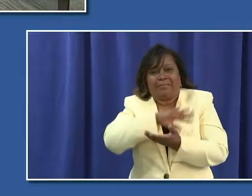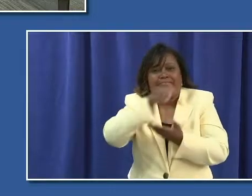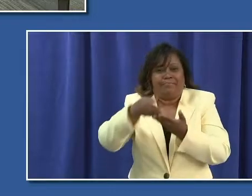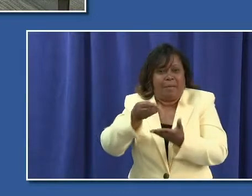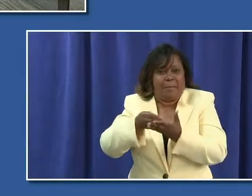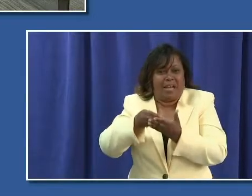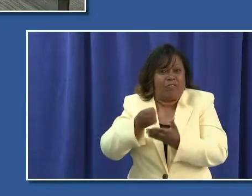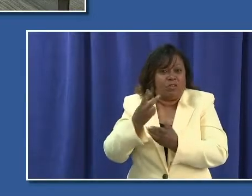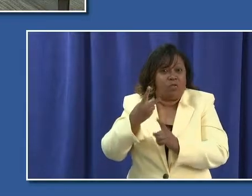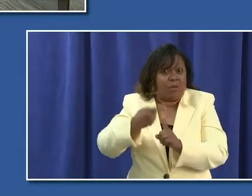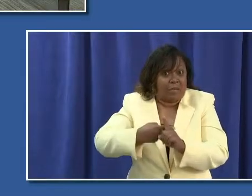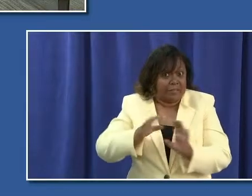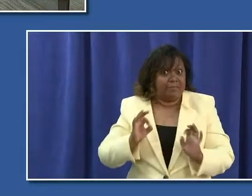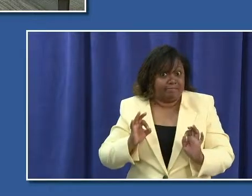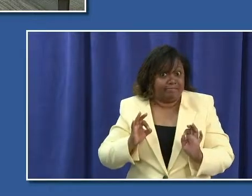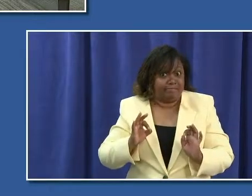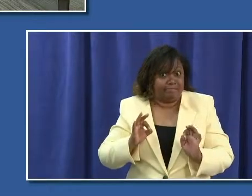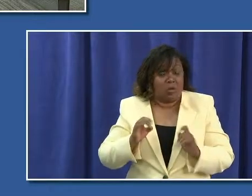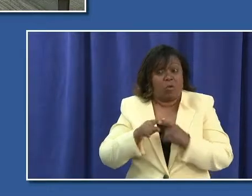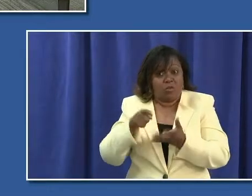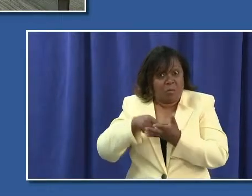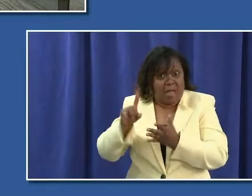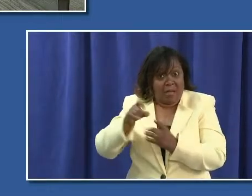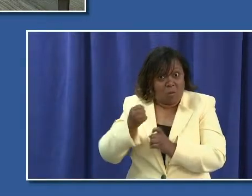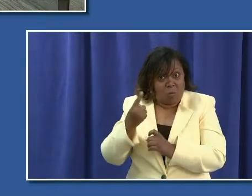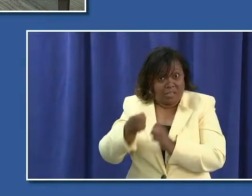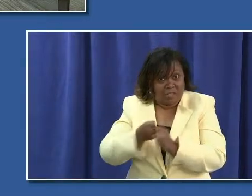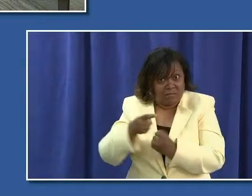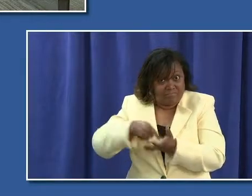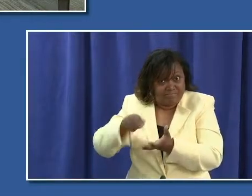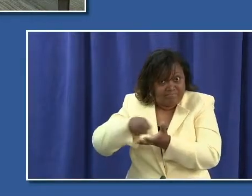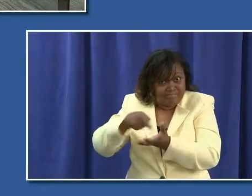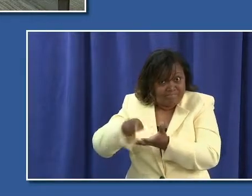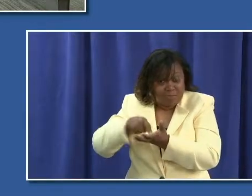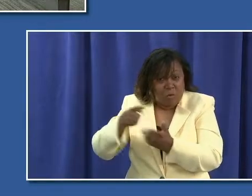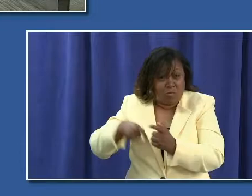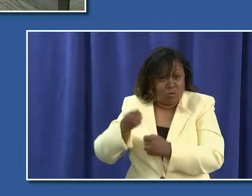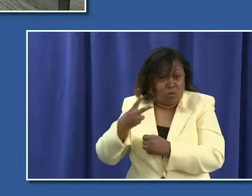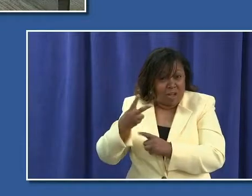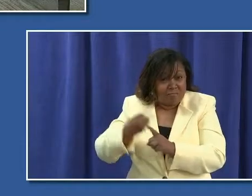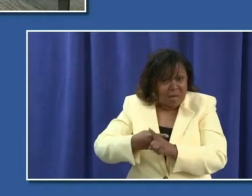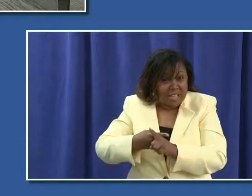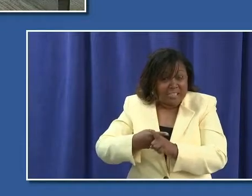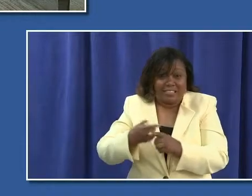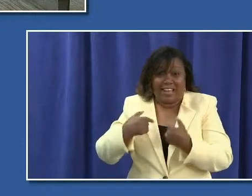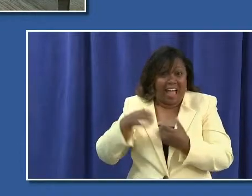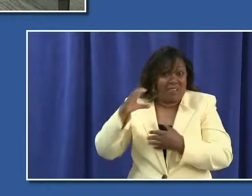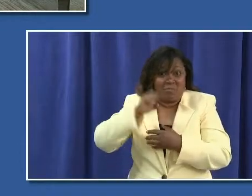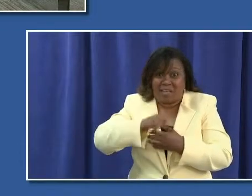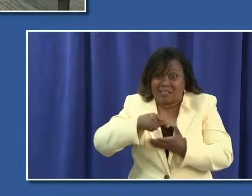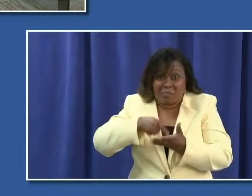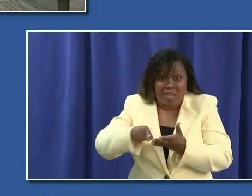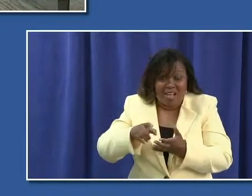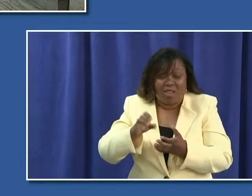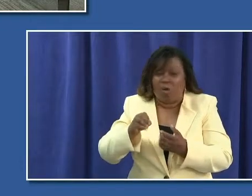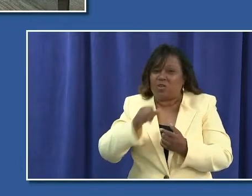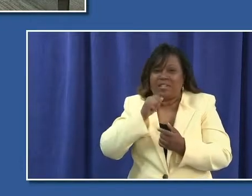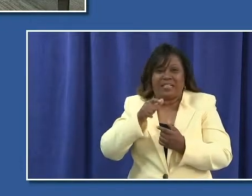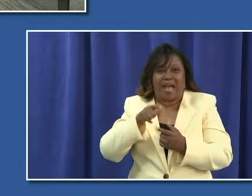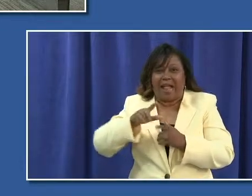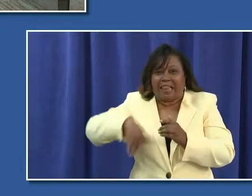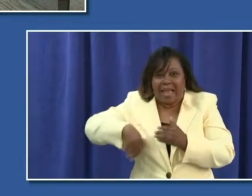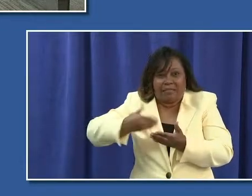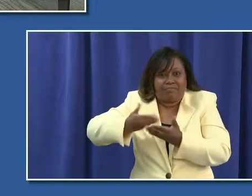dollars for 12 months, and once you pay that amount of money over 12 months and you haven't missed a bill or you're not late